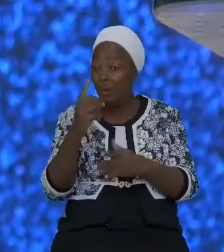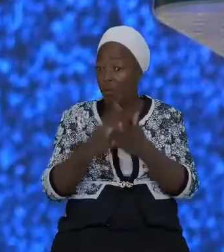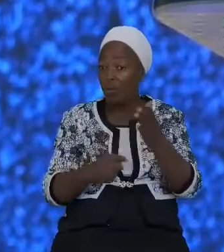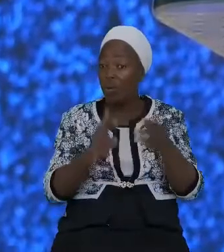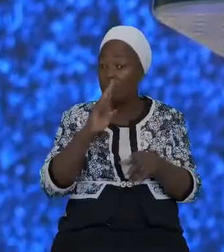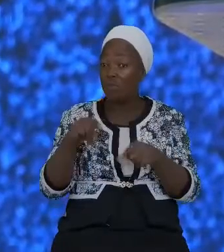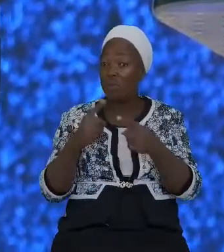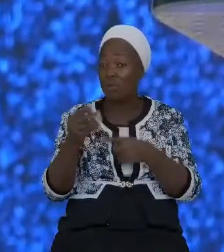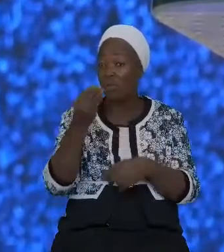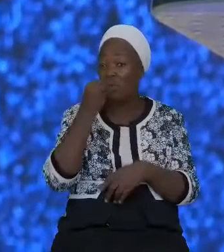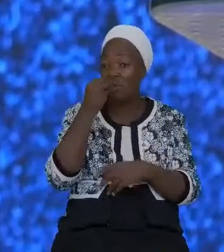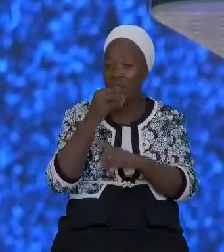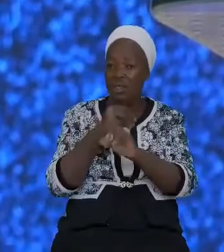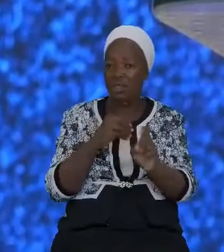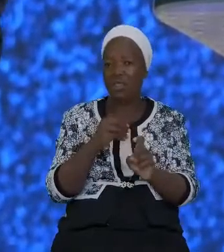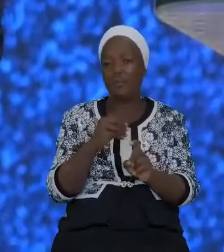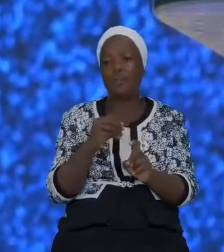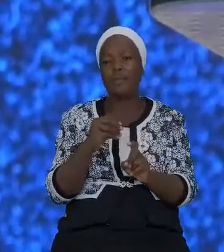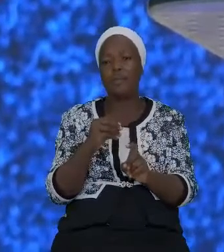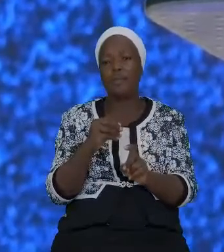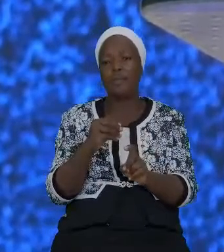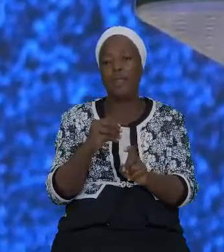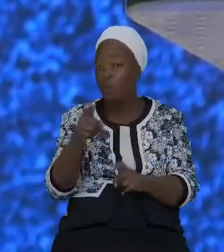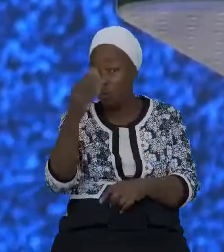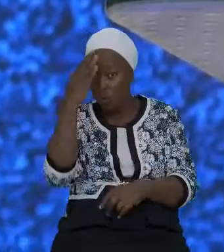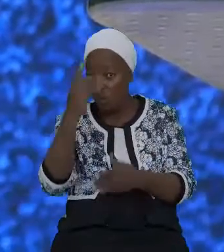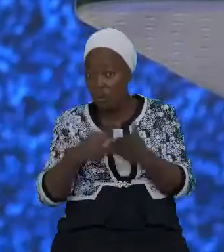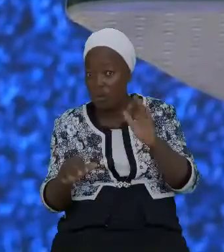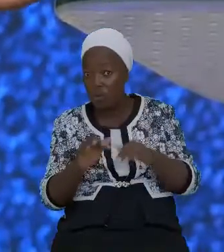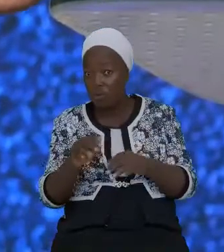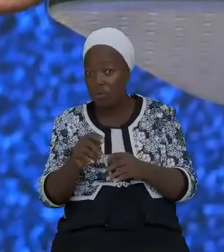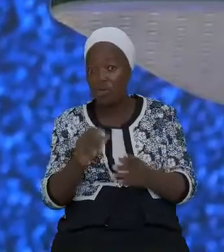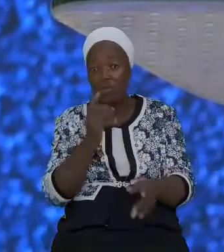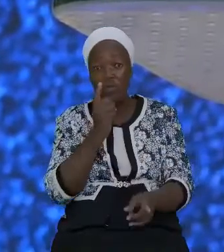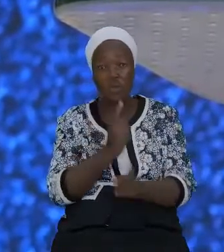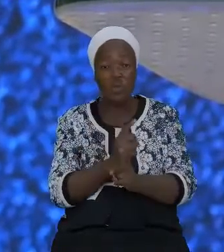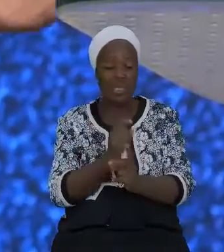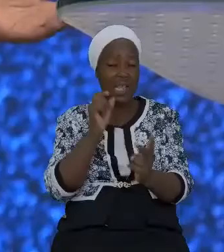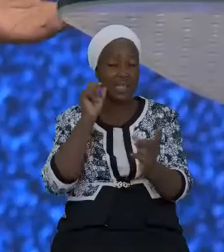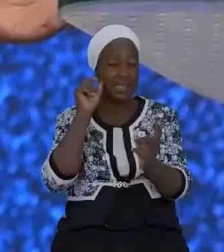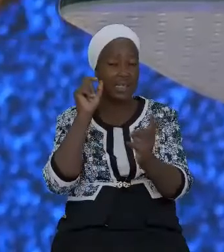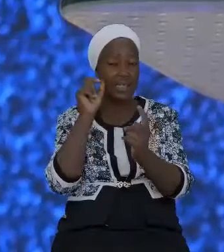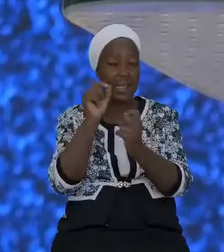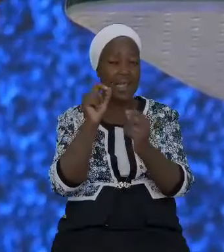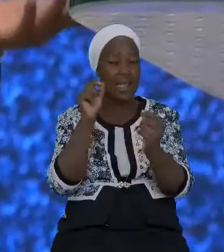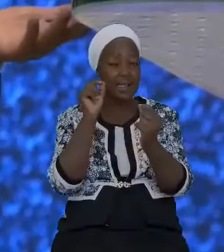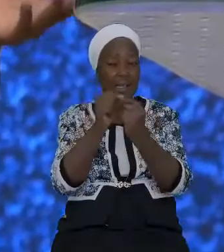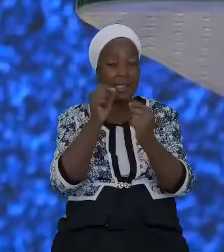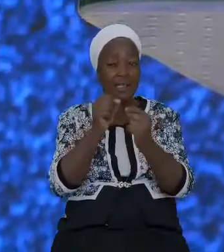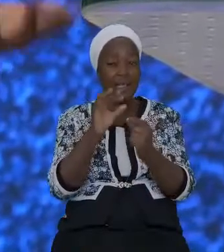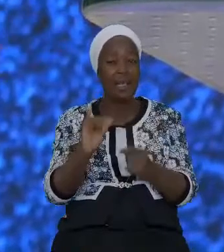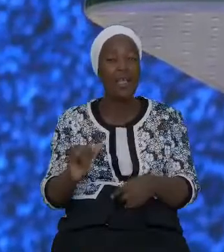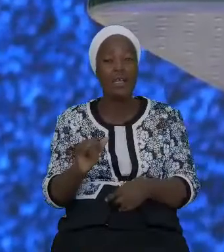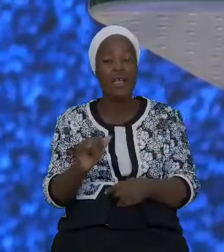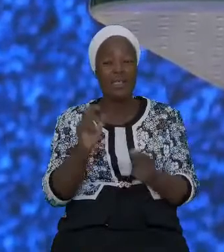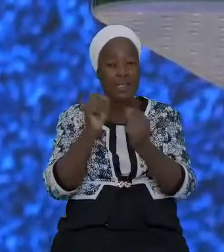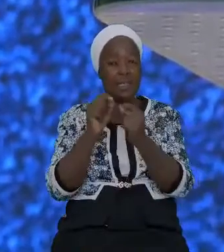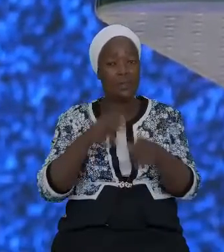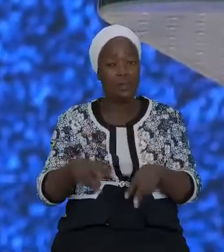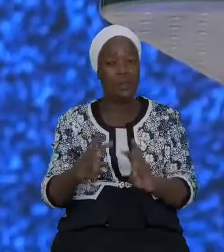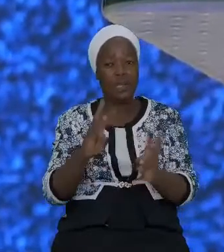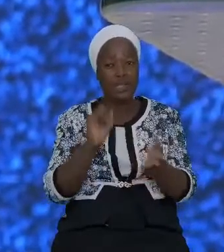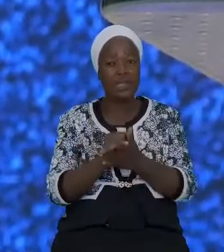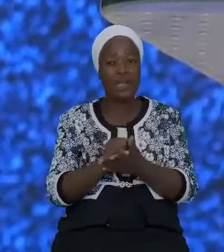to eat? You know what to do? Exactly what they did in Egypt by the counsel of